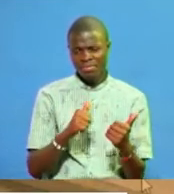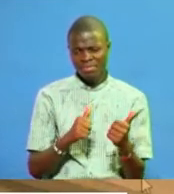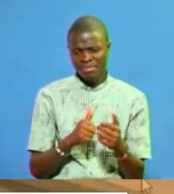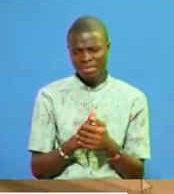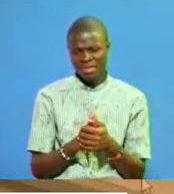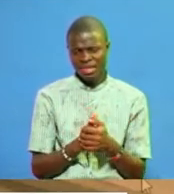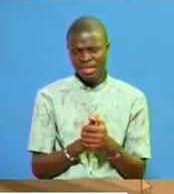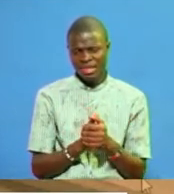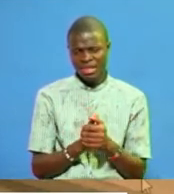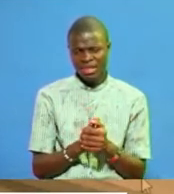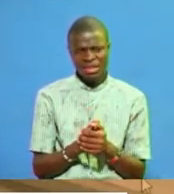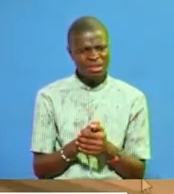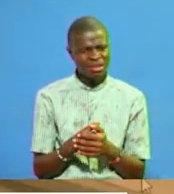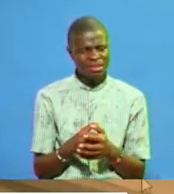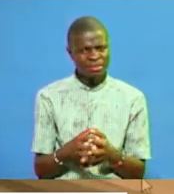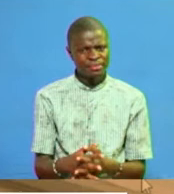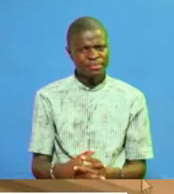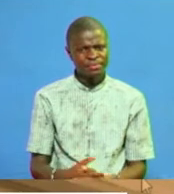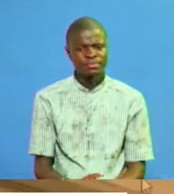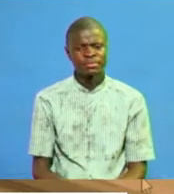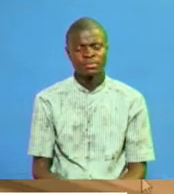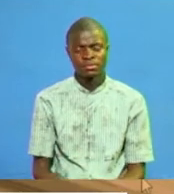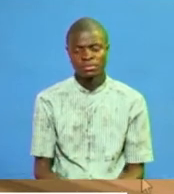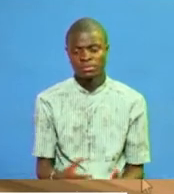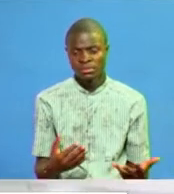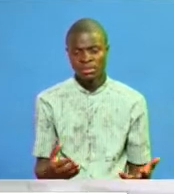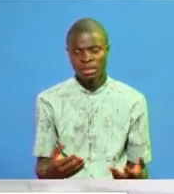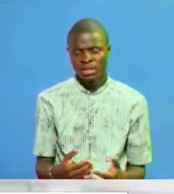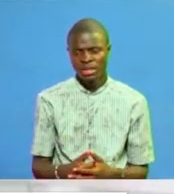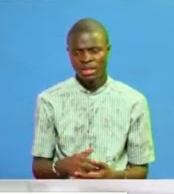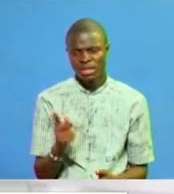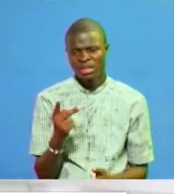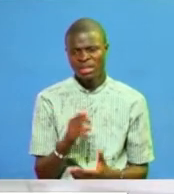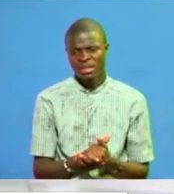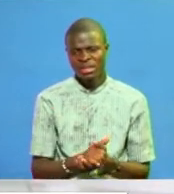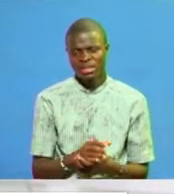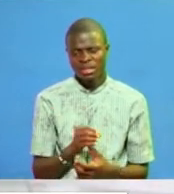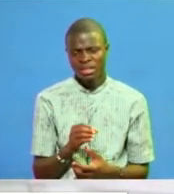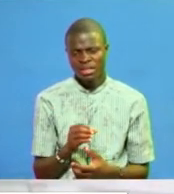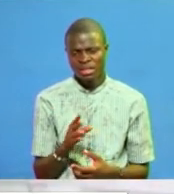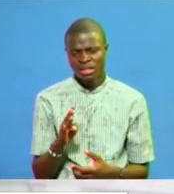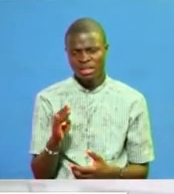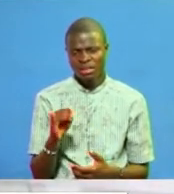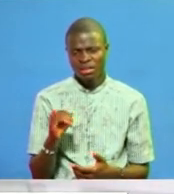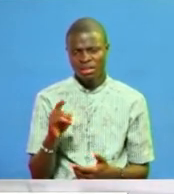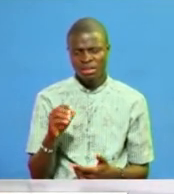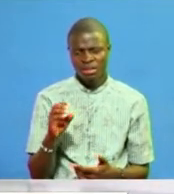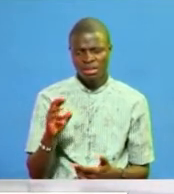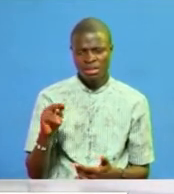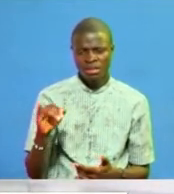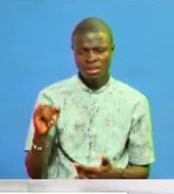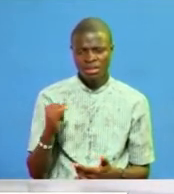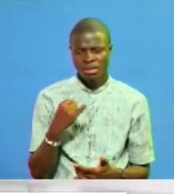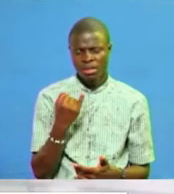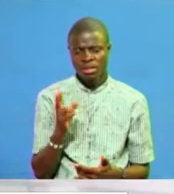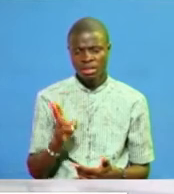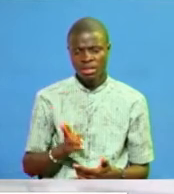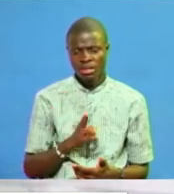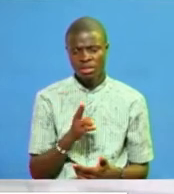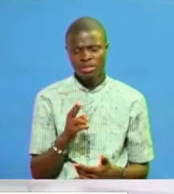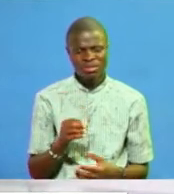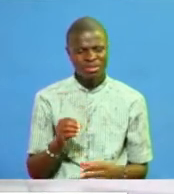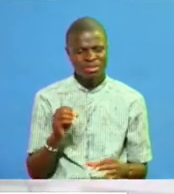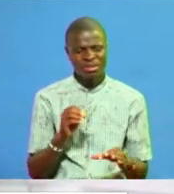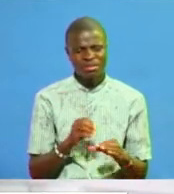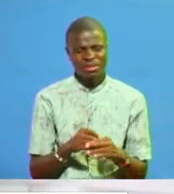transact without getting banned. Now, in Kenya, Bitcoins and cryptos in general have been used as an investment option, I